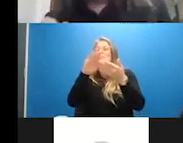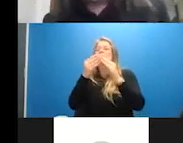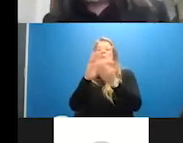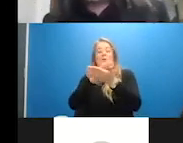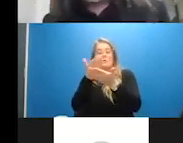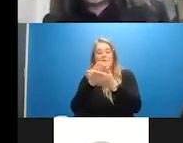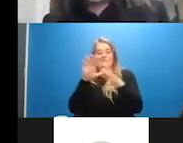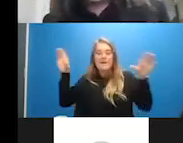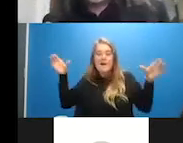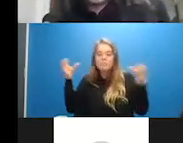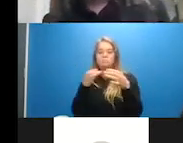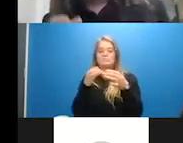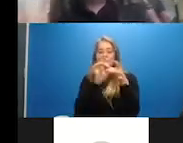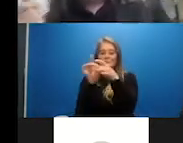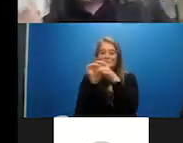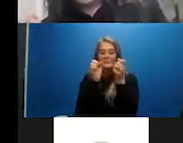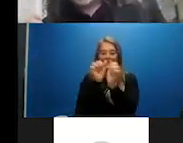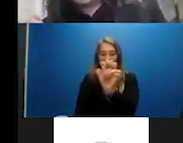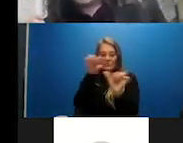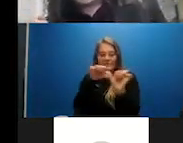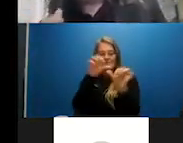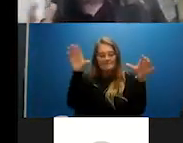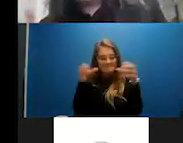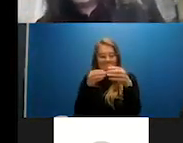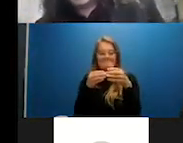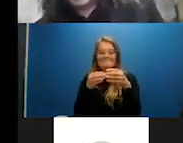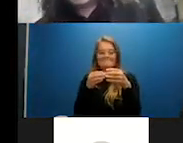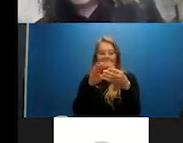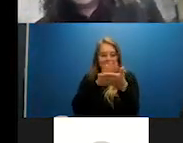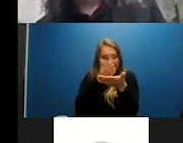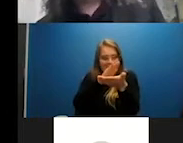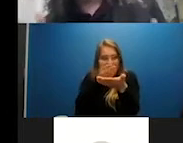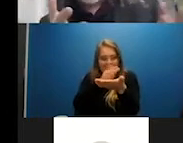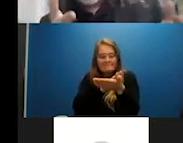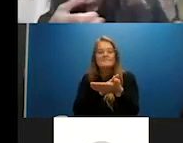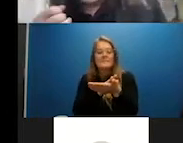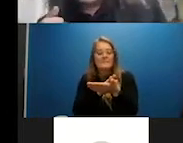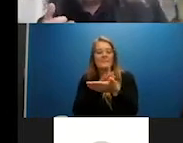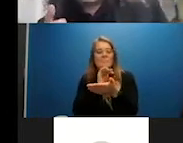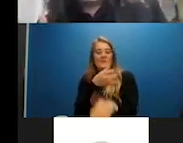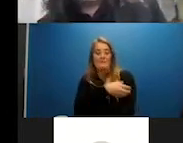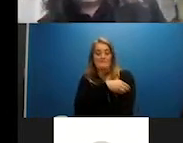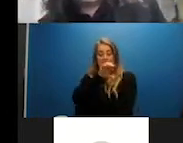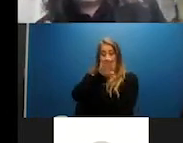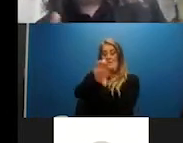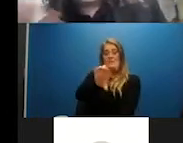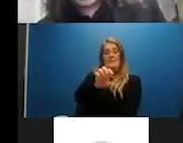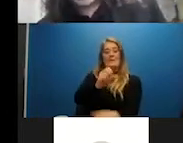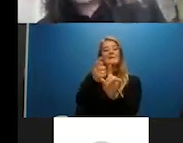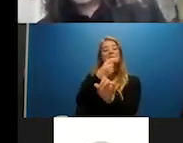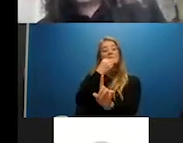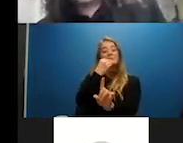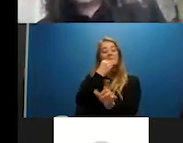caring connection with each other. And they go to the community kitchen and they cook a meal, which is empowerment, made of food